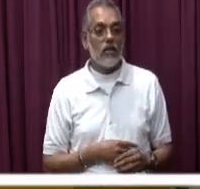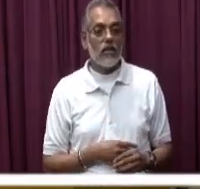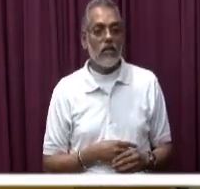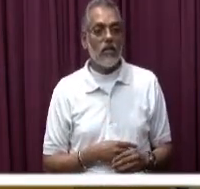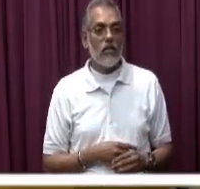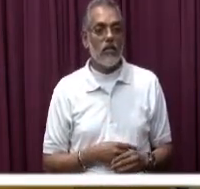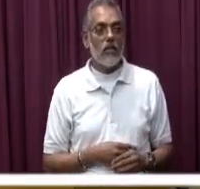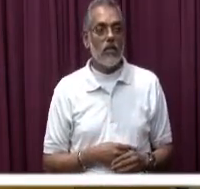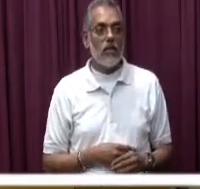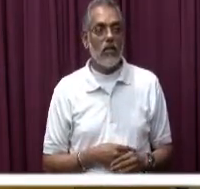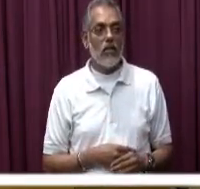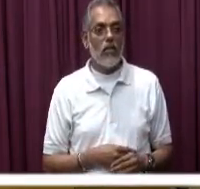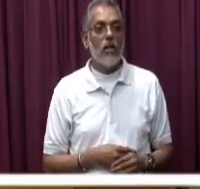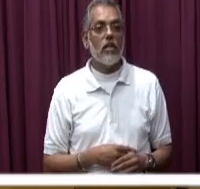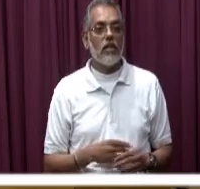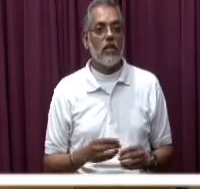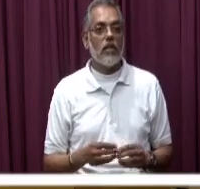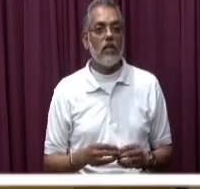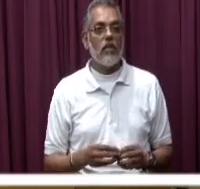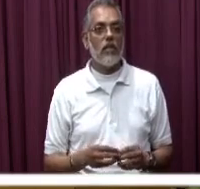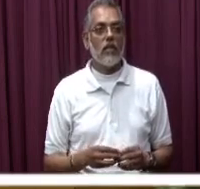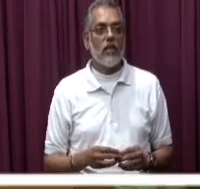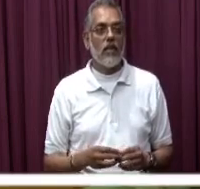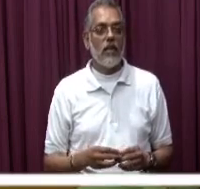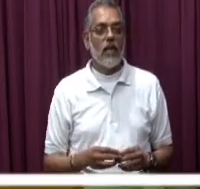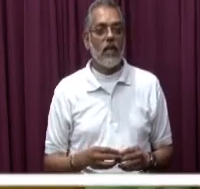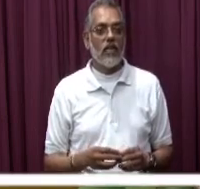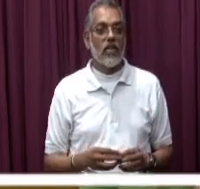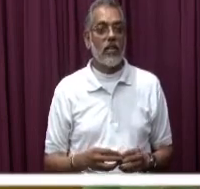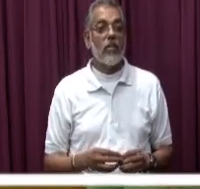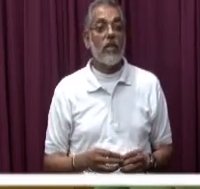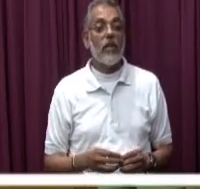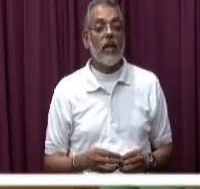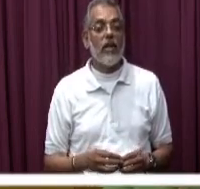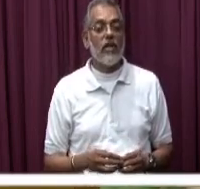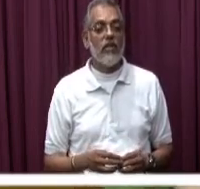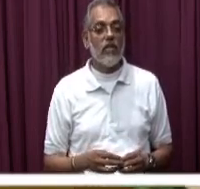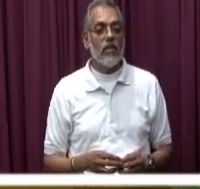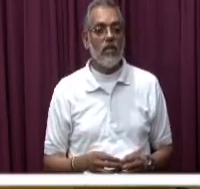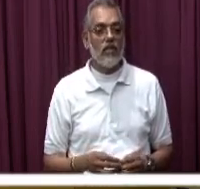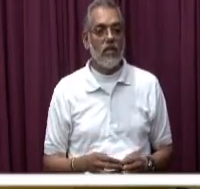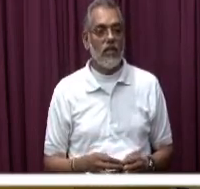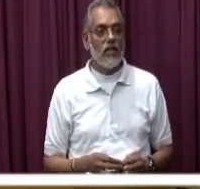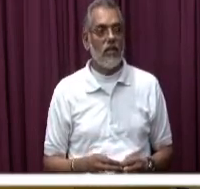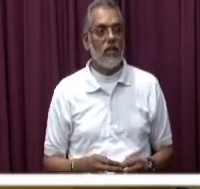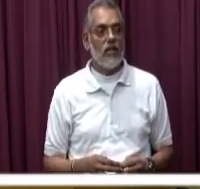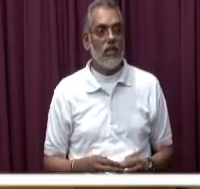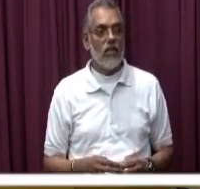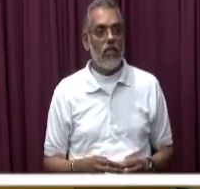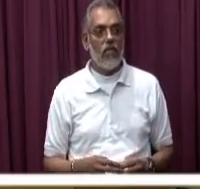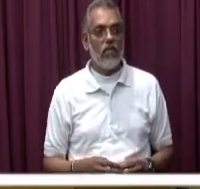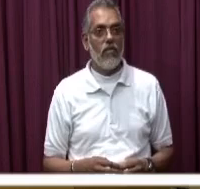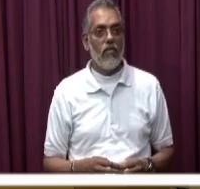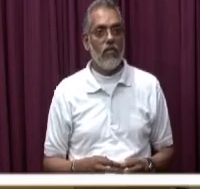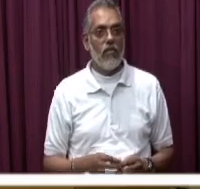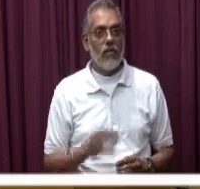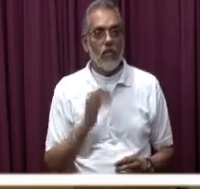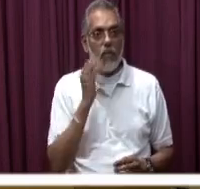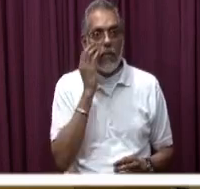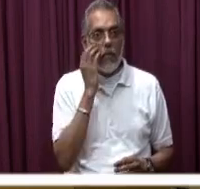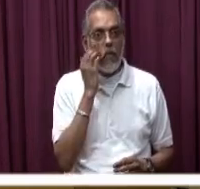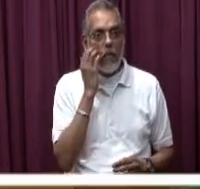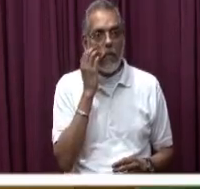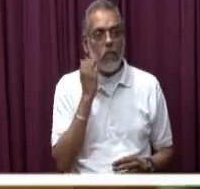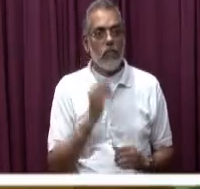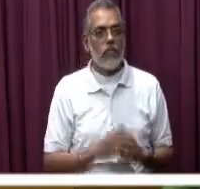short-term likes from your family, your children, from Facebook, from your friends, that you are hip, you are hop, you are nice, you are sweet,